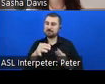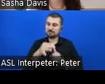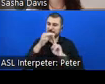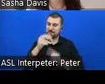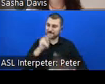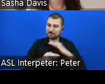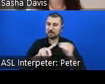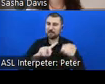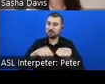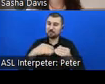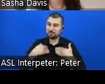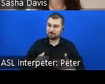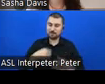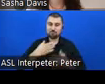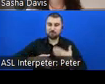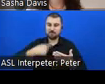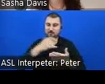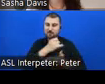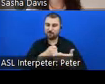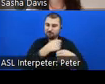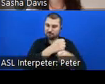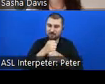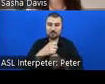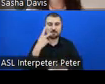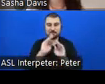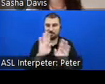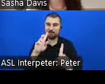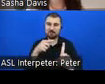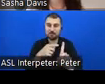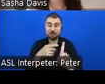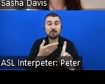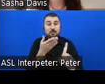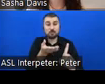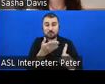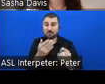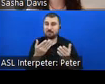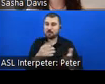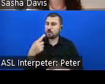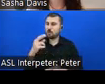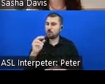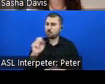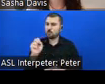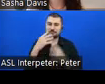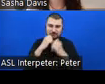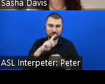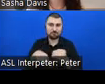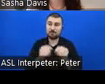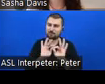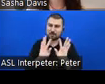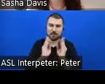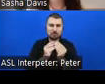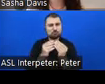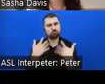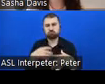processes of art making, it's clear at the core when you are there that Gross cared deeply about family and that this